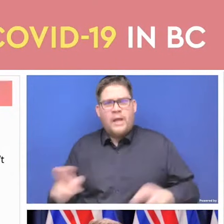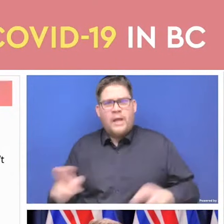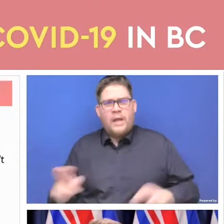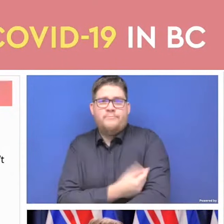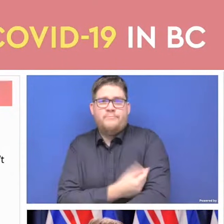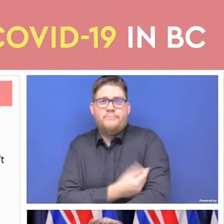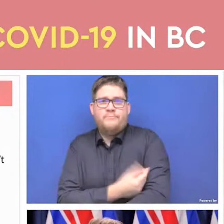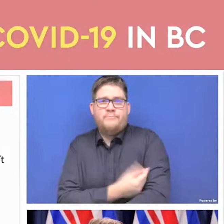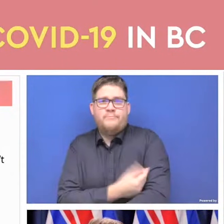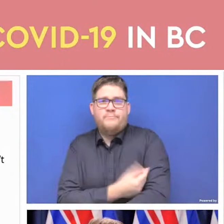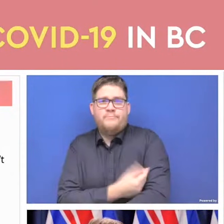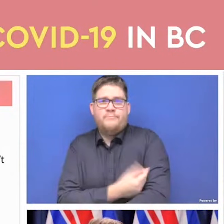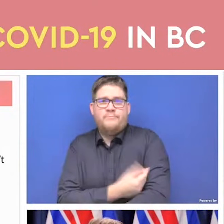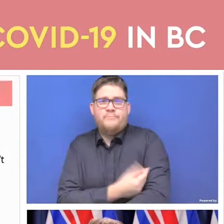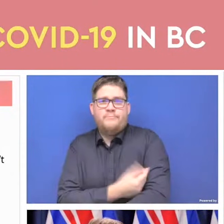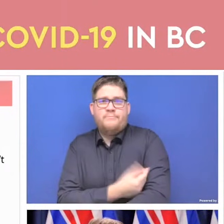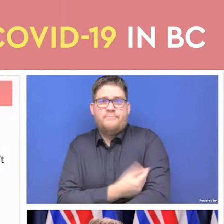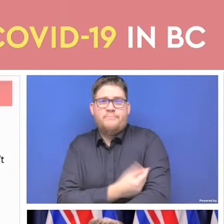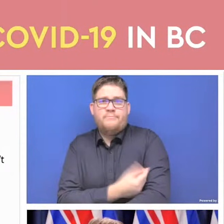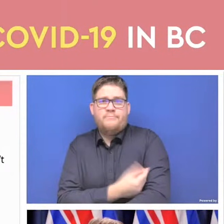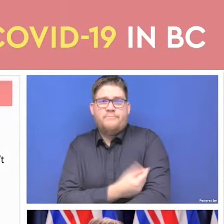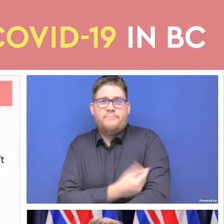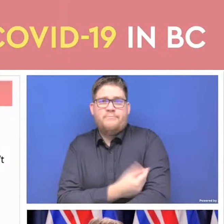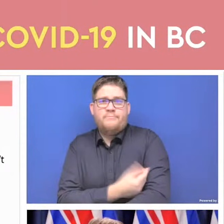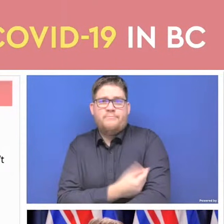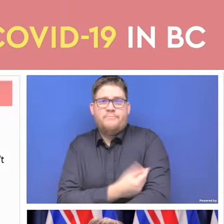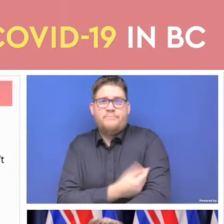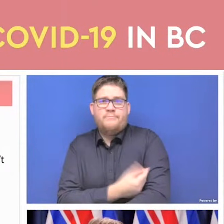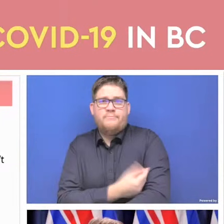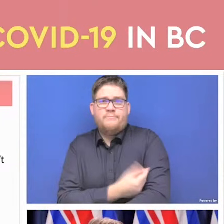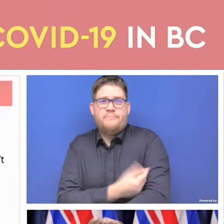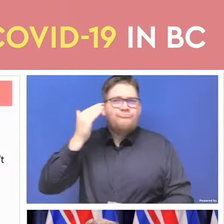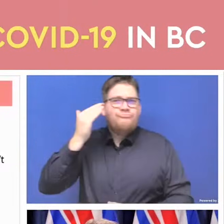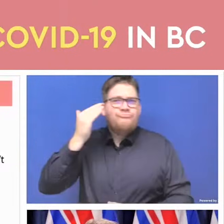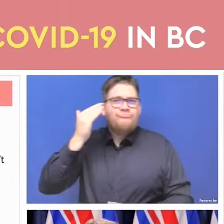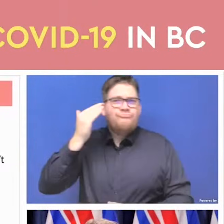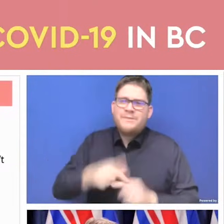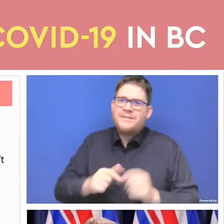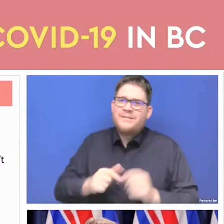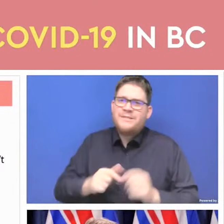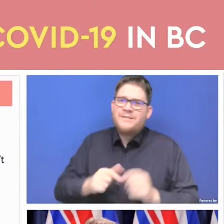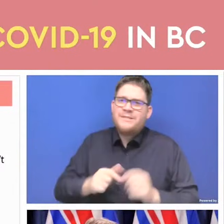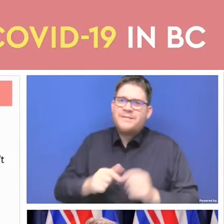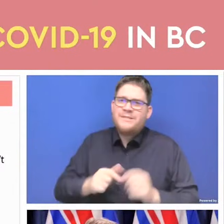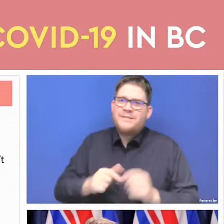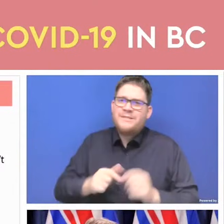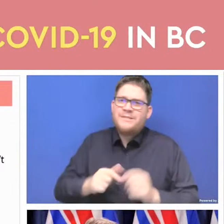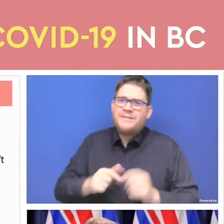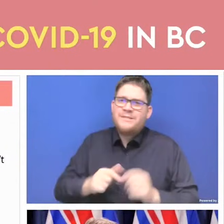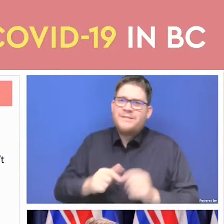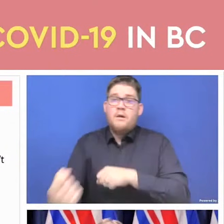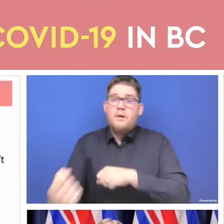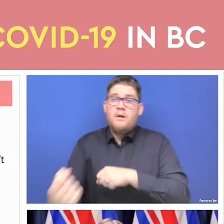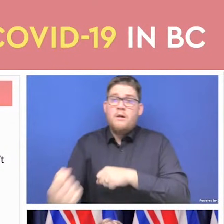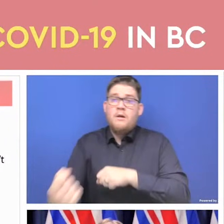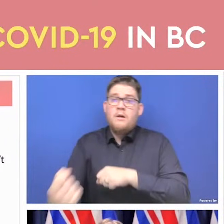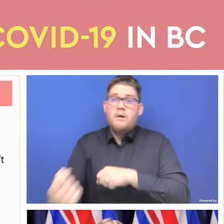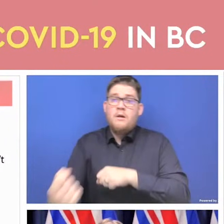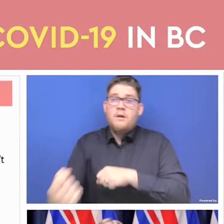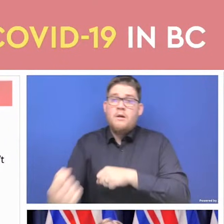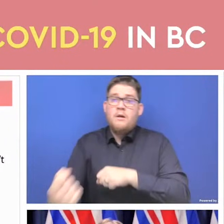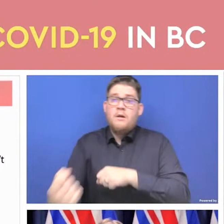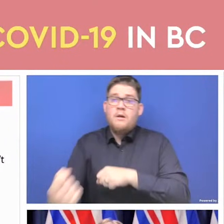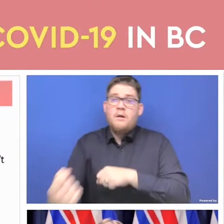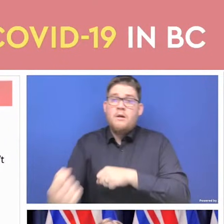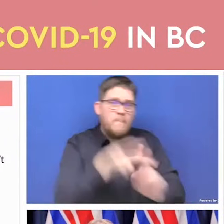public know, they can book and schedule their vaccination at their leisure, in using the system, they'll be able